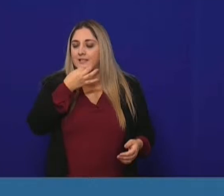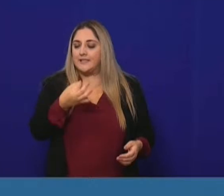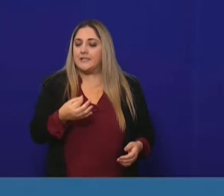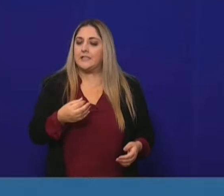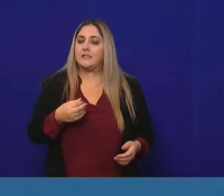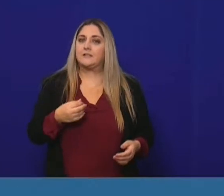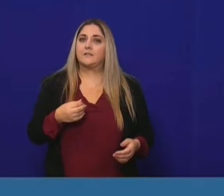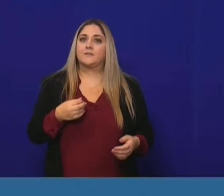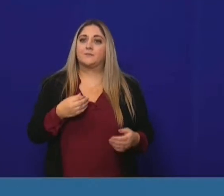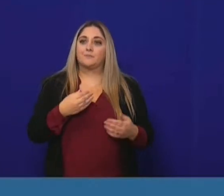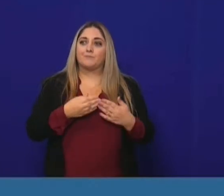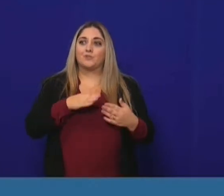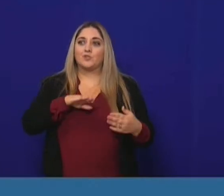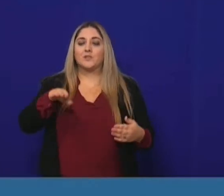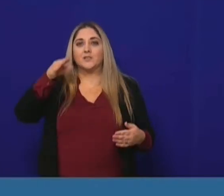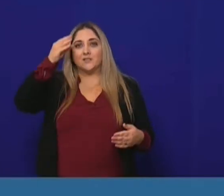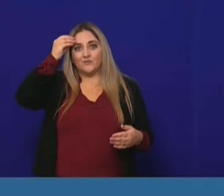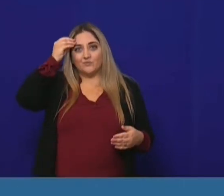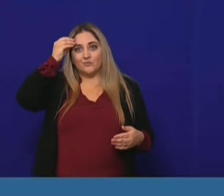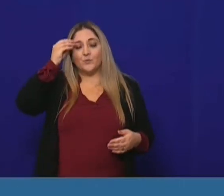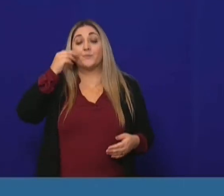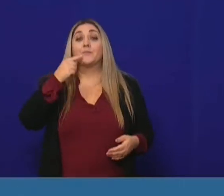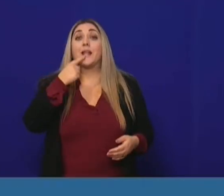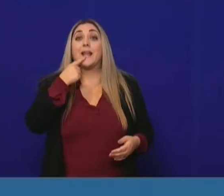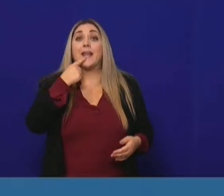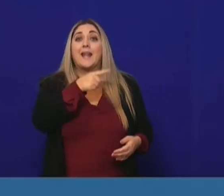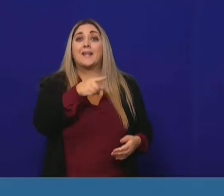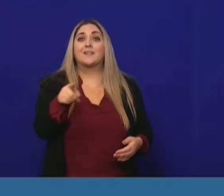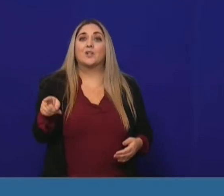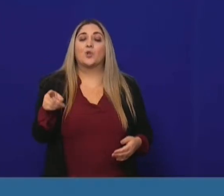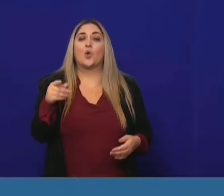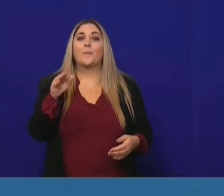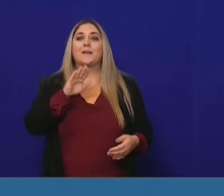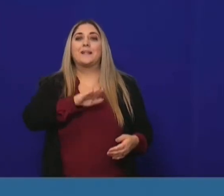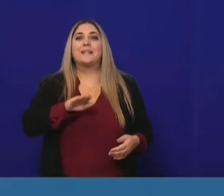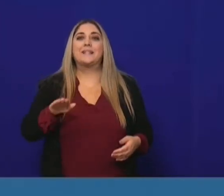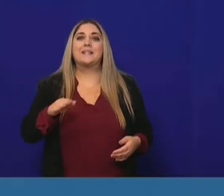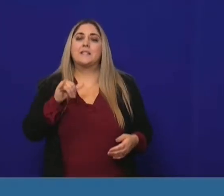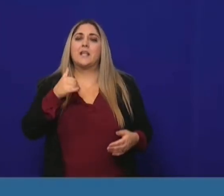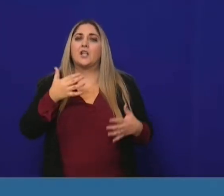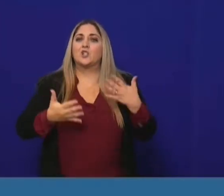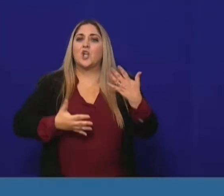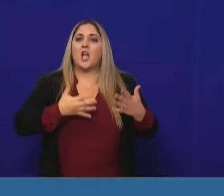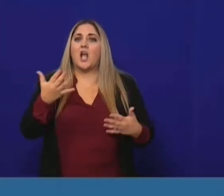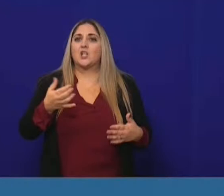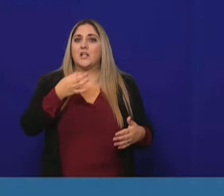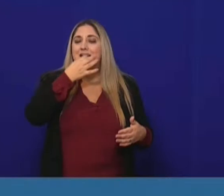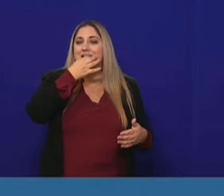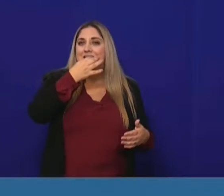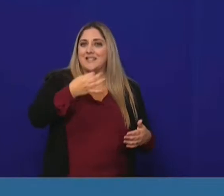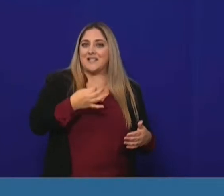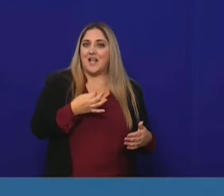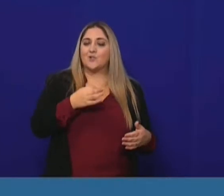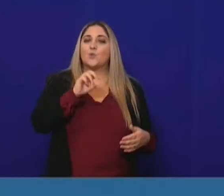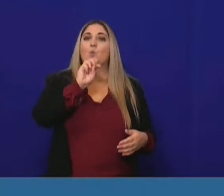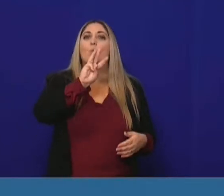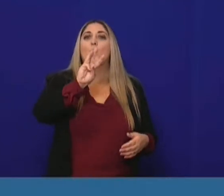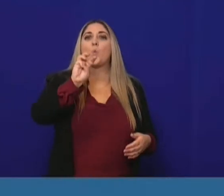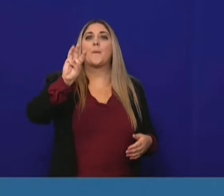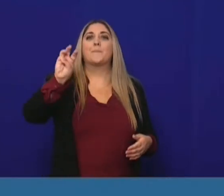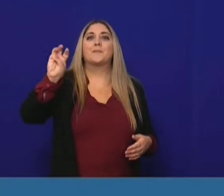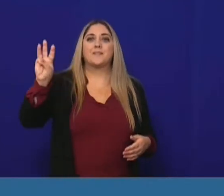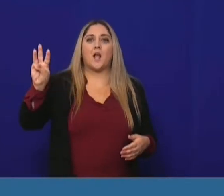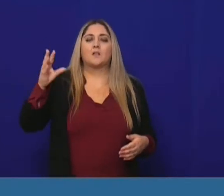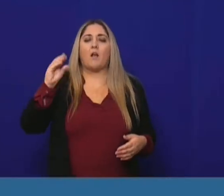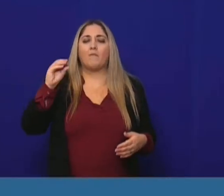li għandhom il-pubbliku, nappella lill-pubbliku biex ukoll fejn għandkom mistoqsijiet tistgħu tirrikorru ukoll għall-website tagħna fejn hemm